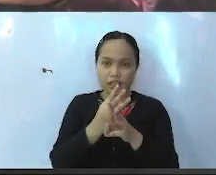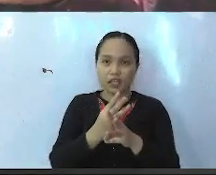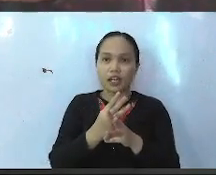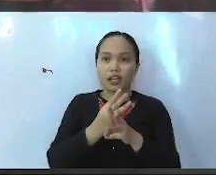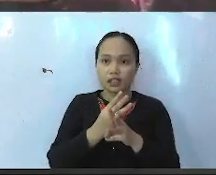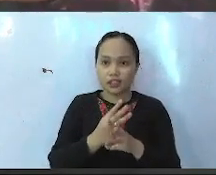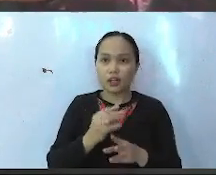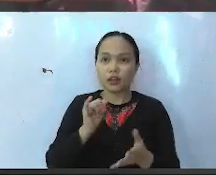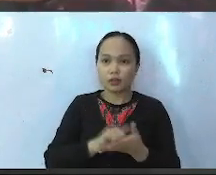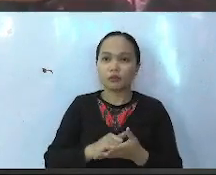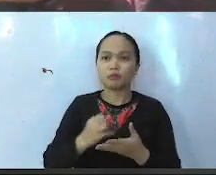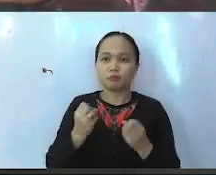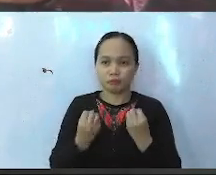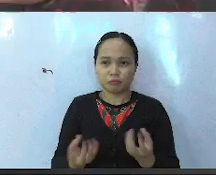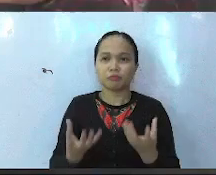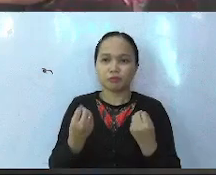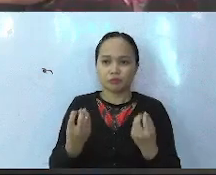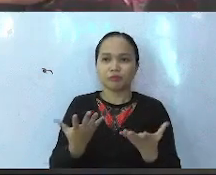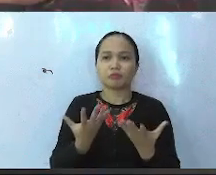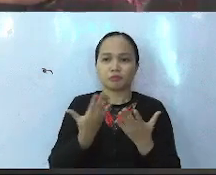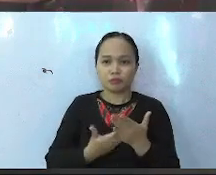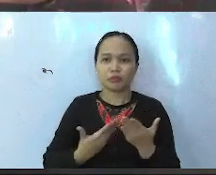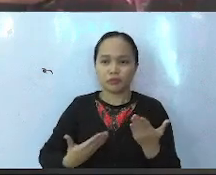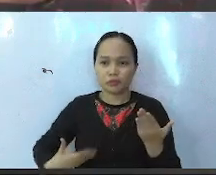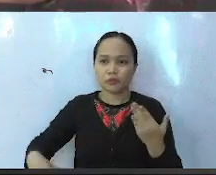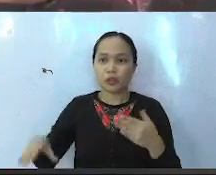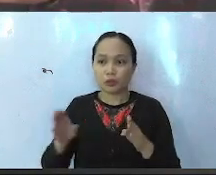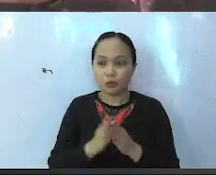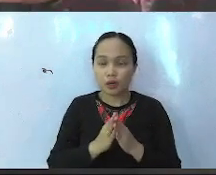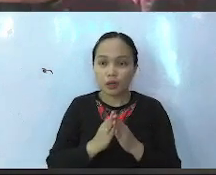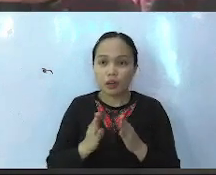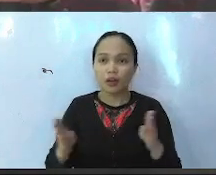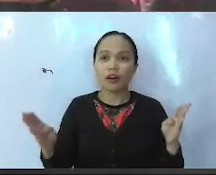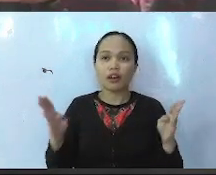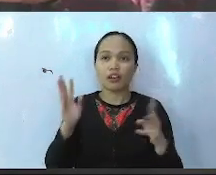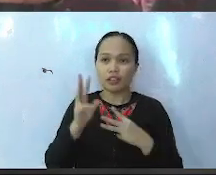world. There's so much in store. A big, big